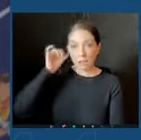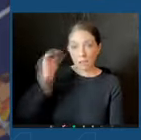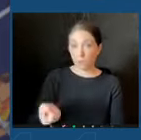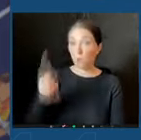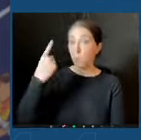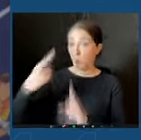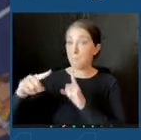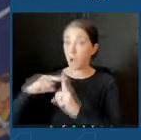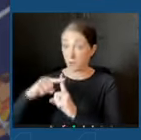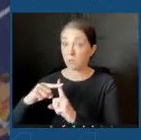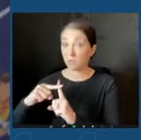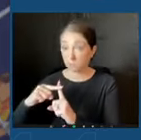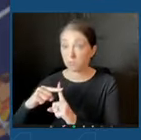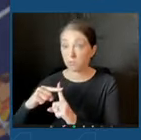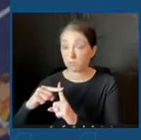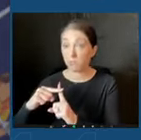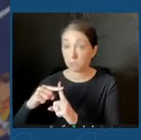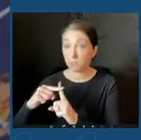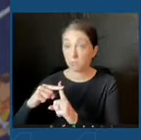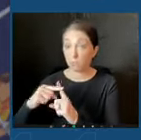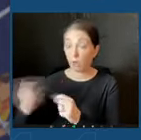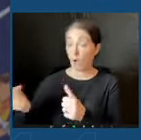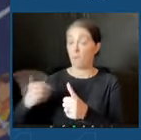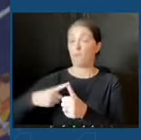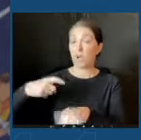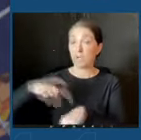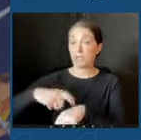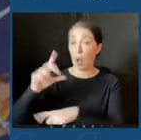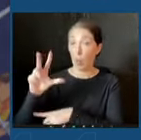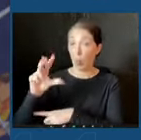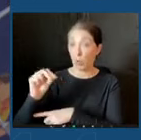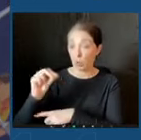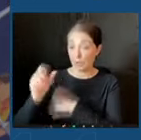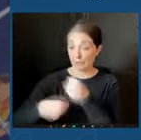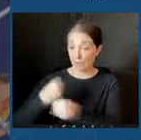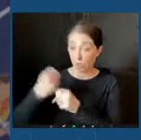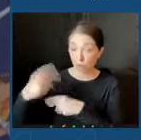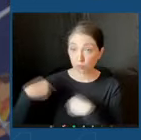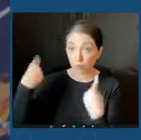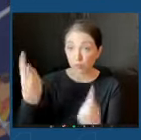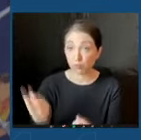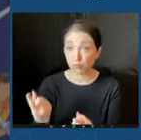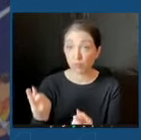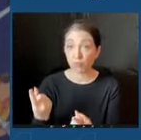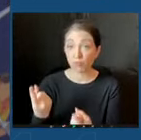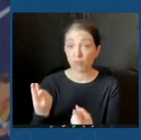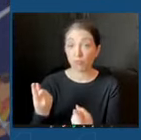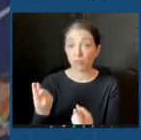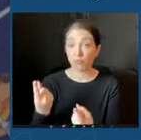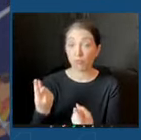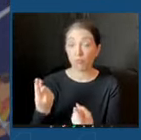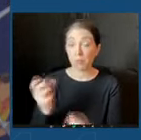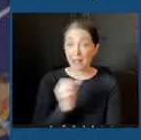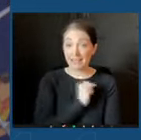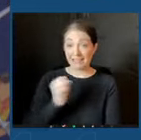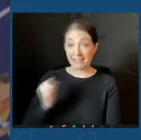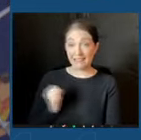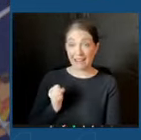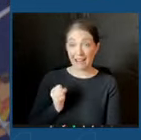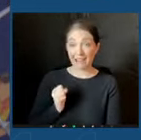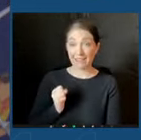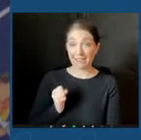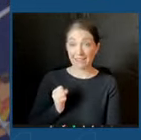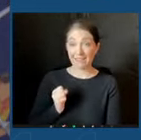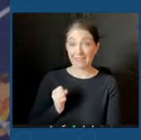positive, that for the first time in 30 years, the United States Senate, under the leadership of Majority Leader